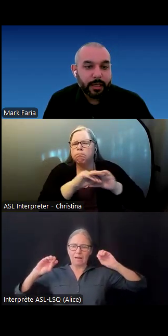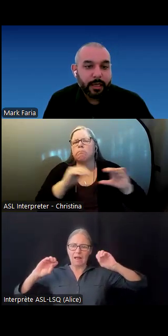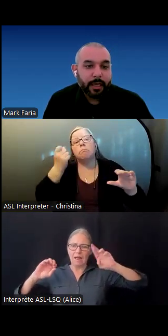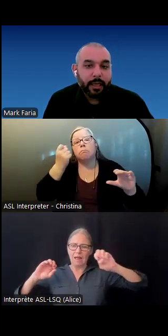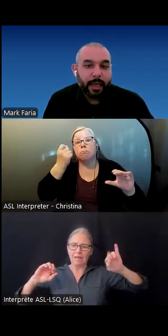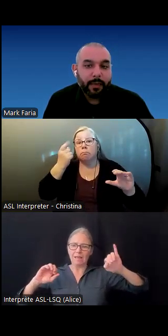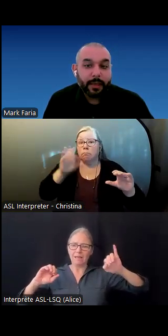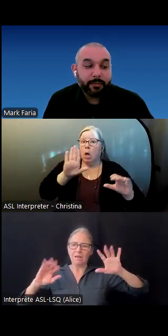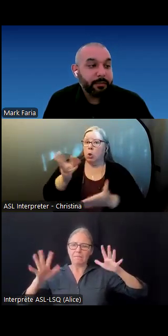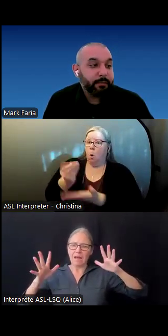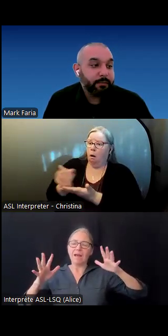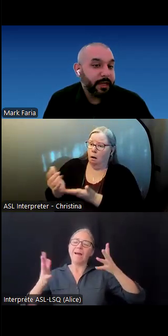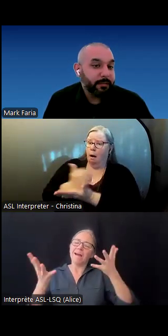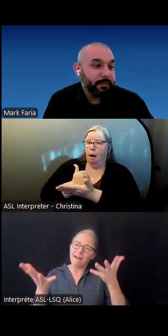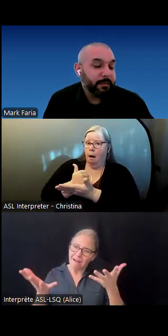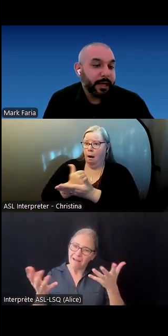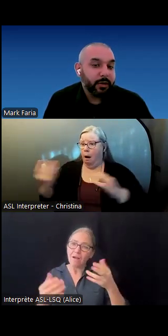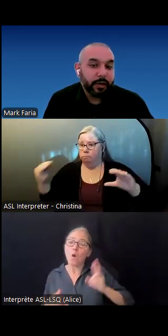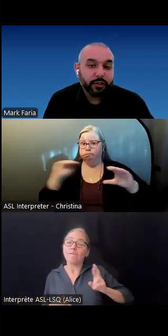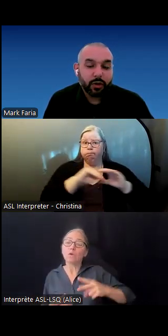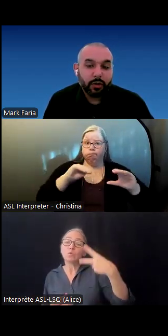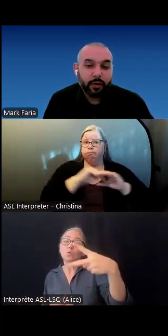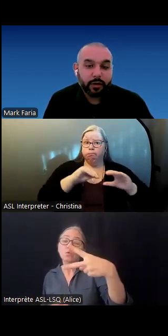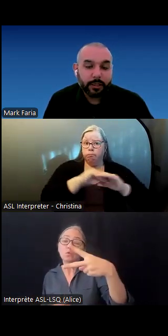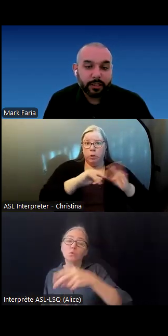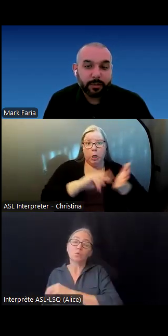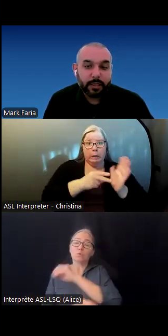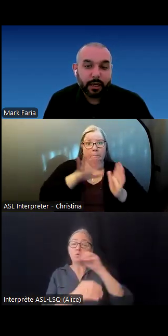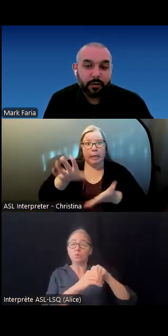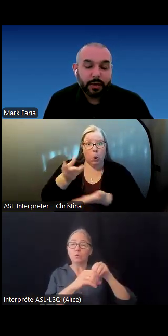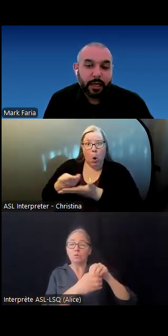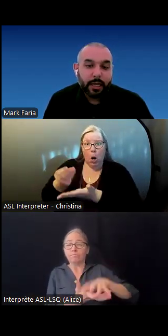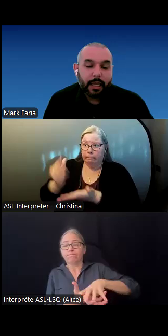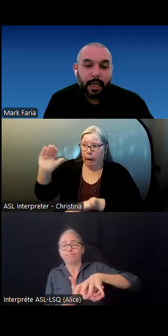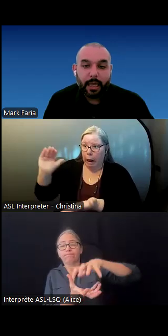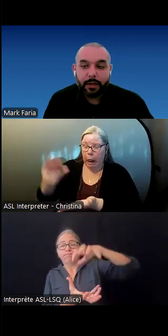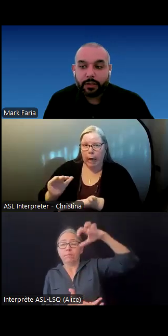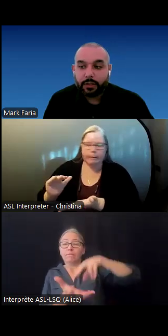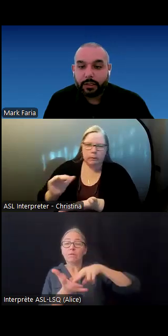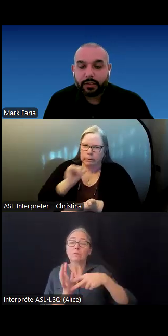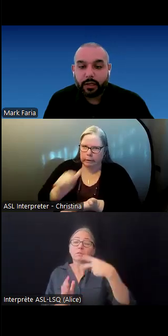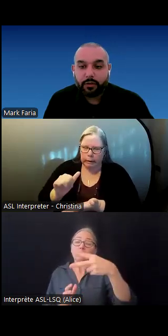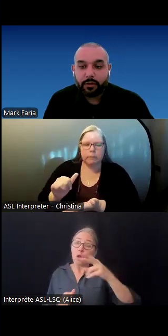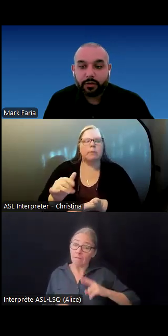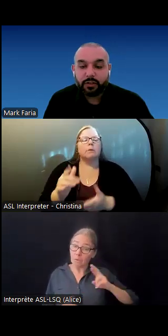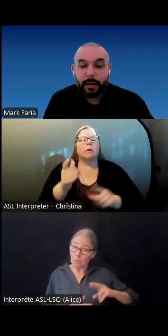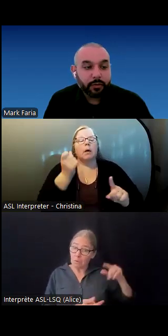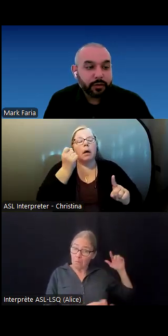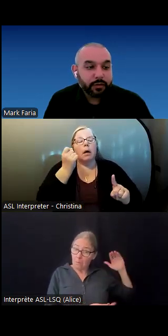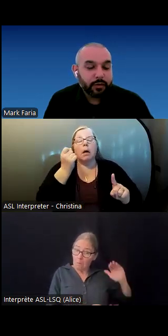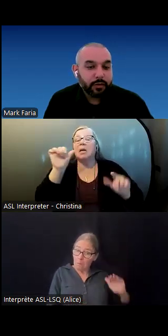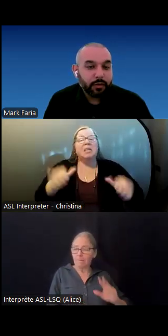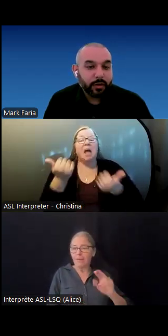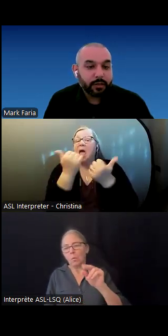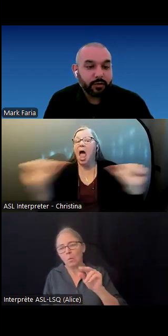income, and they can be made by anyone. So if you have an RDSP account and let's say your